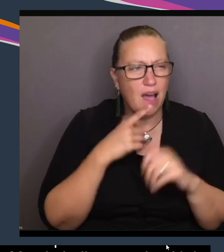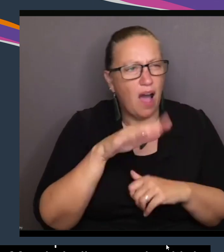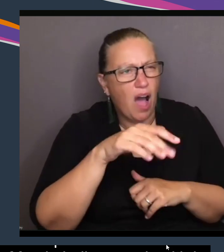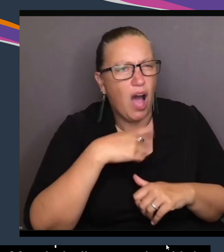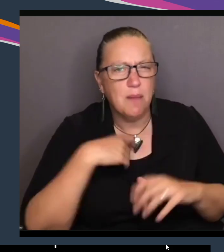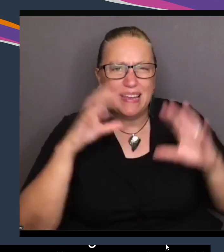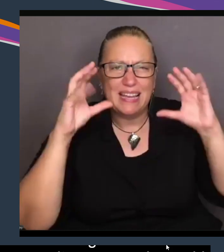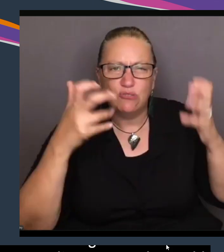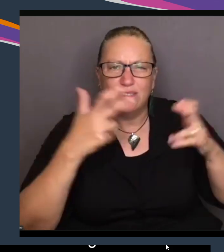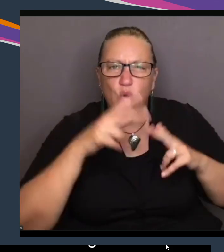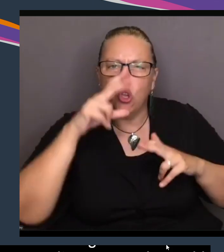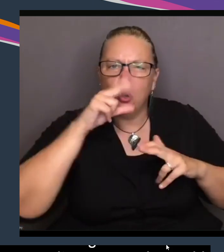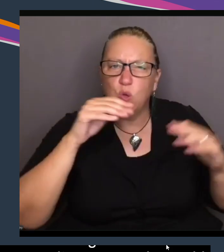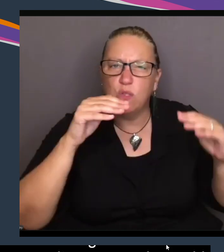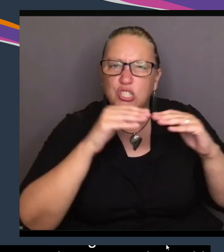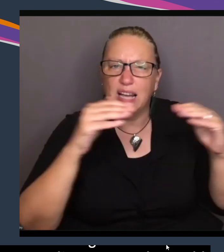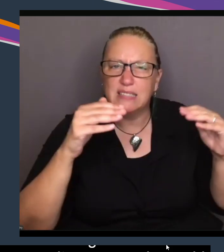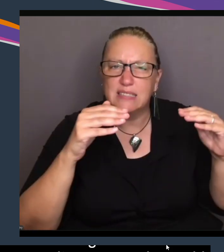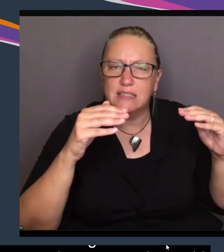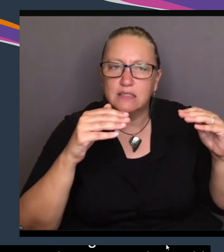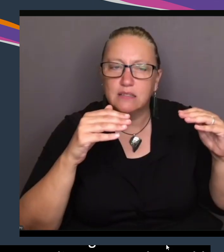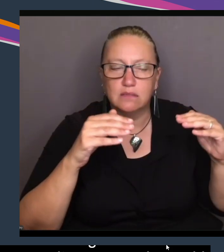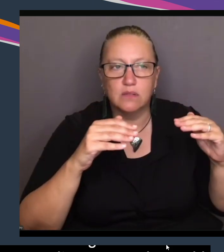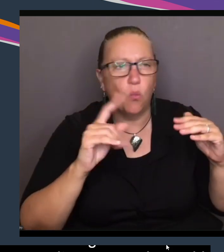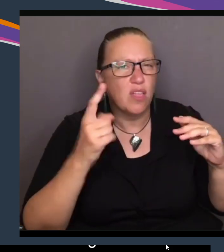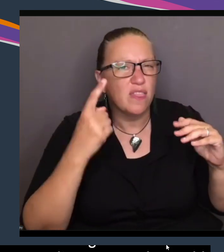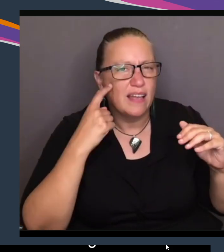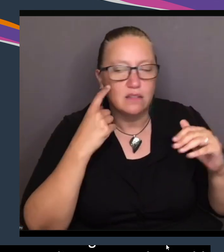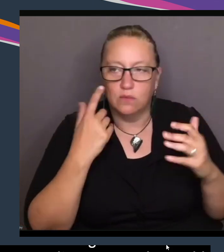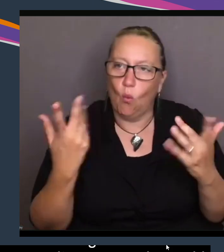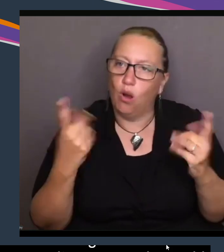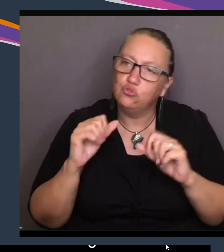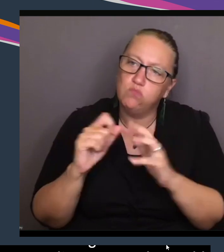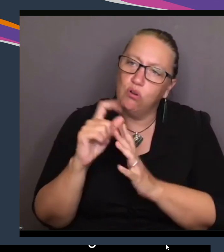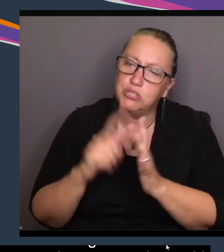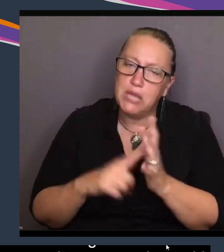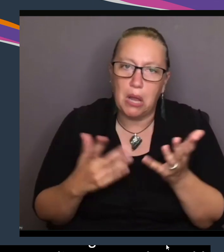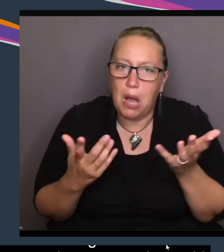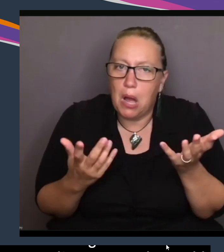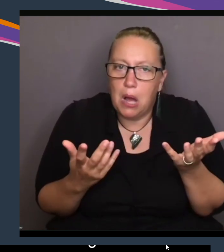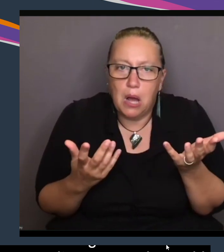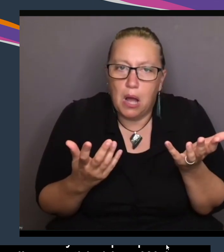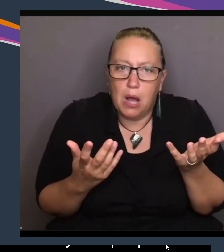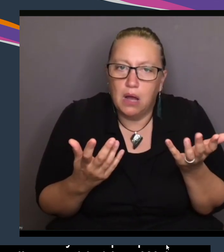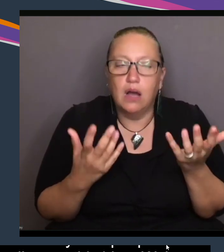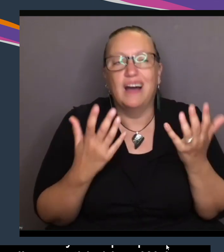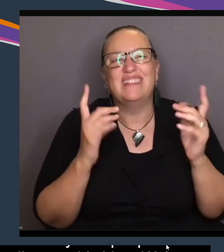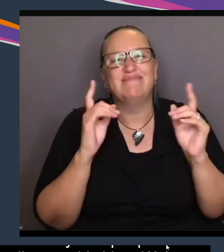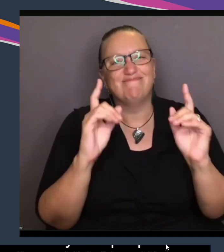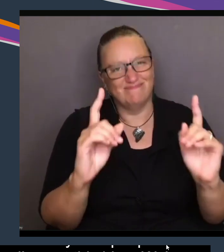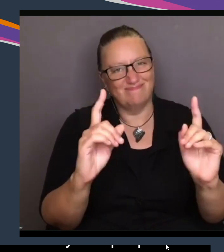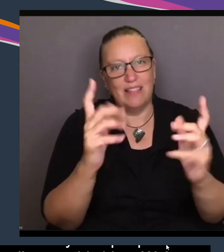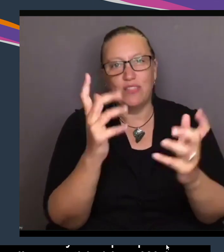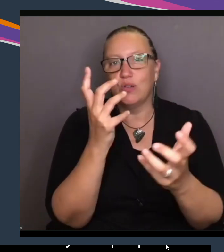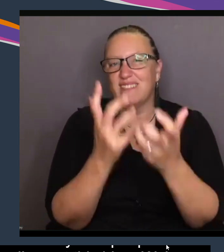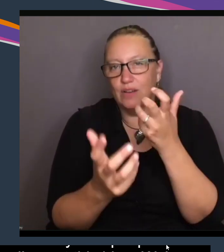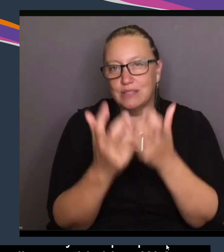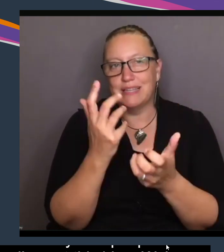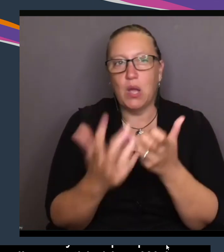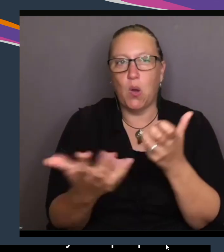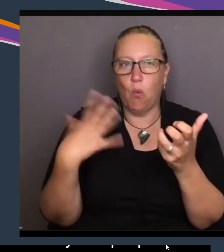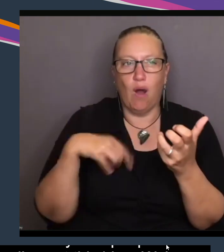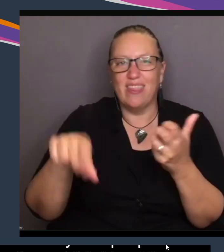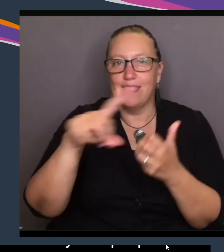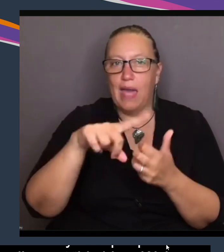don't know. And there was no place for them to cultivate that and give them the space. The universities wanted to turn them up with